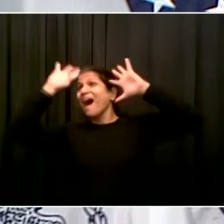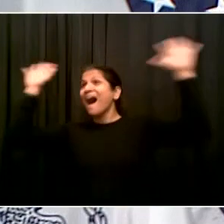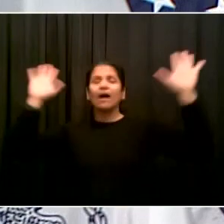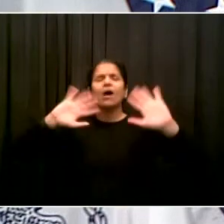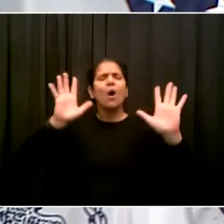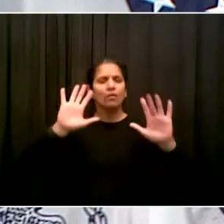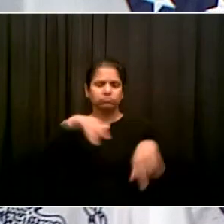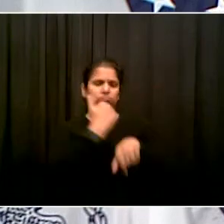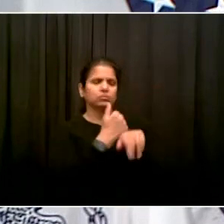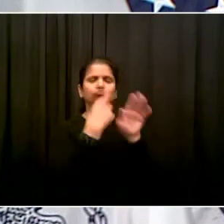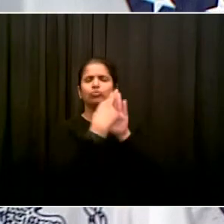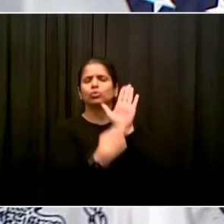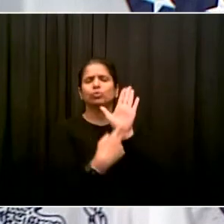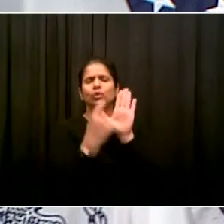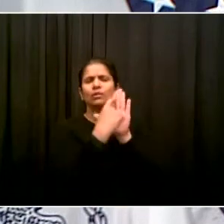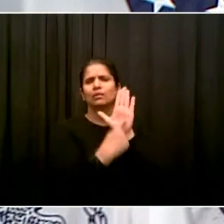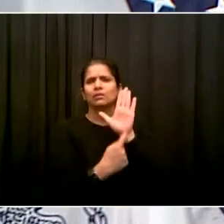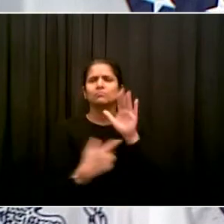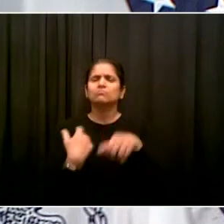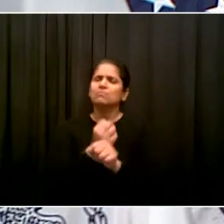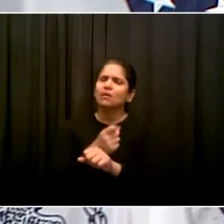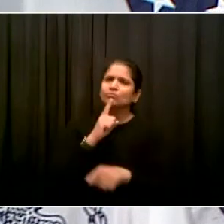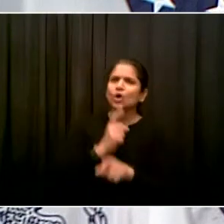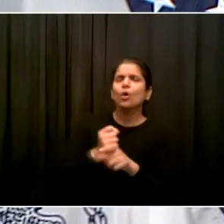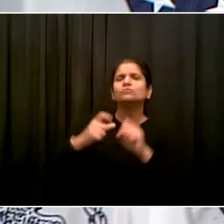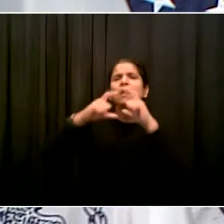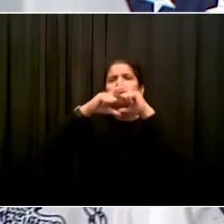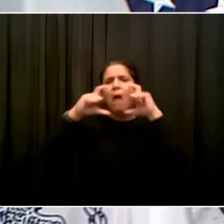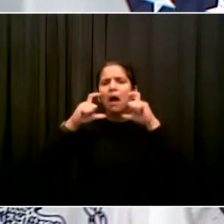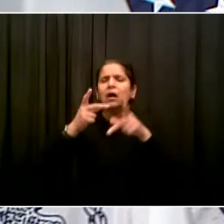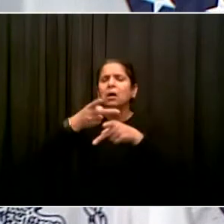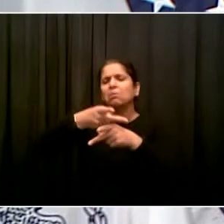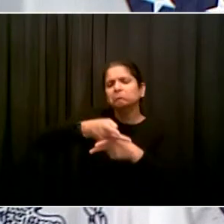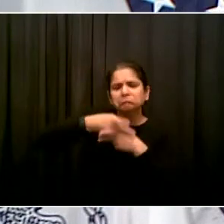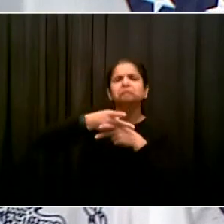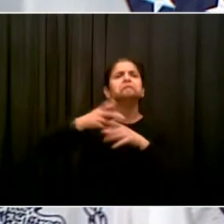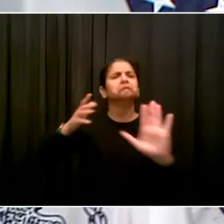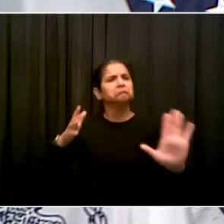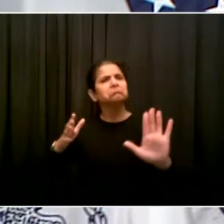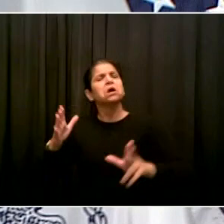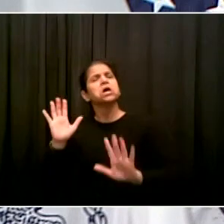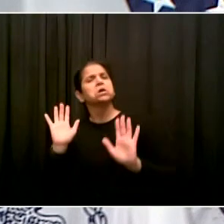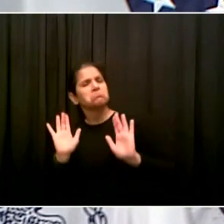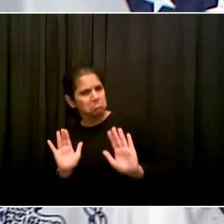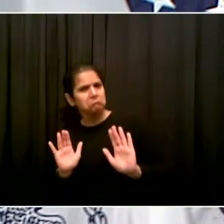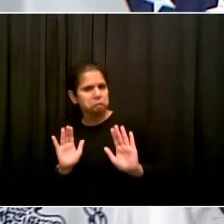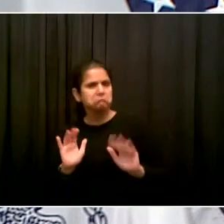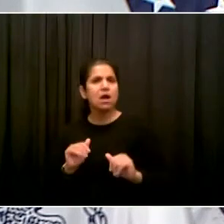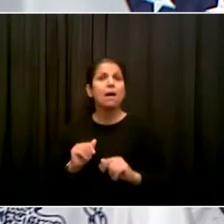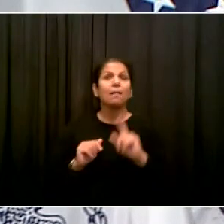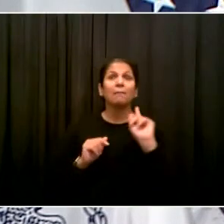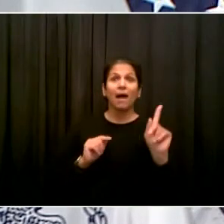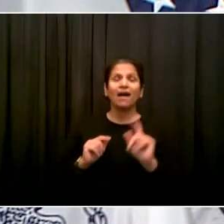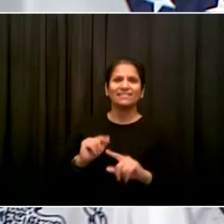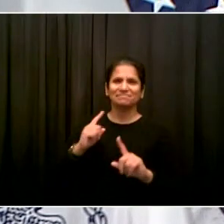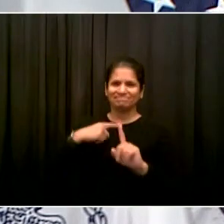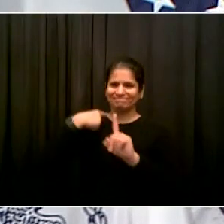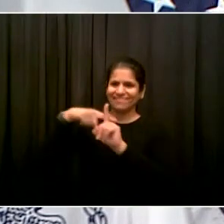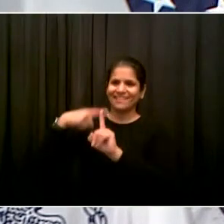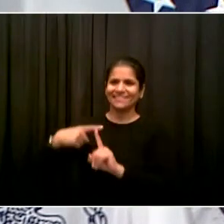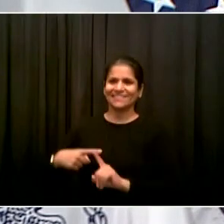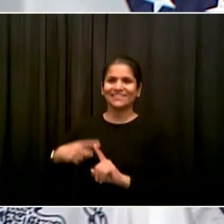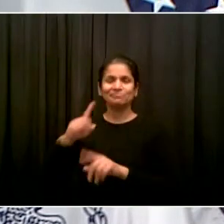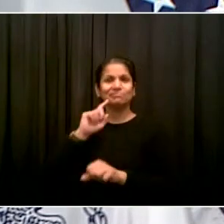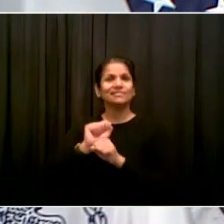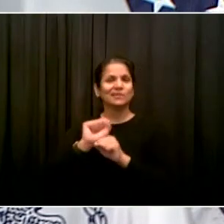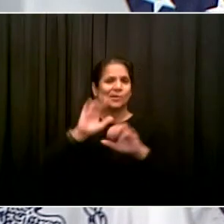masks on, et cetera. But it's going to be a wonderful summer in New York City. Lots of outdoor activities, outdoor